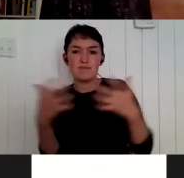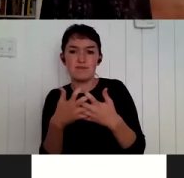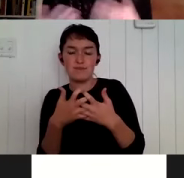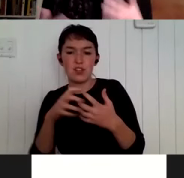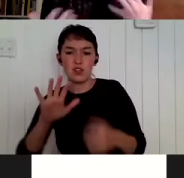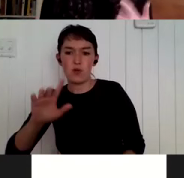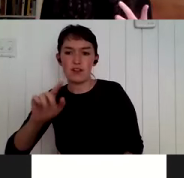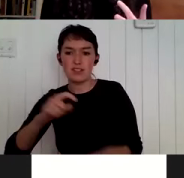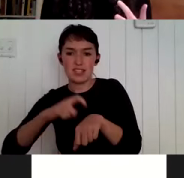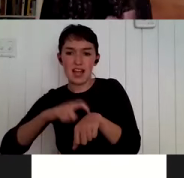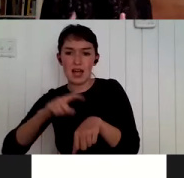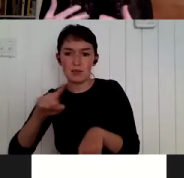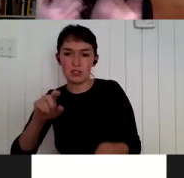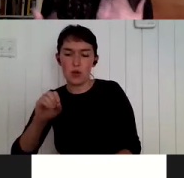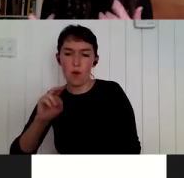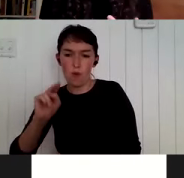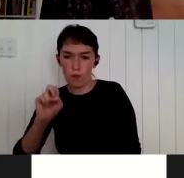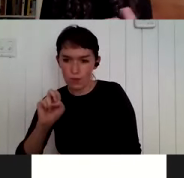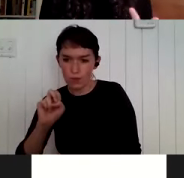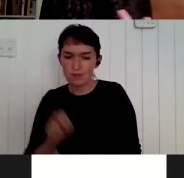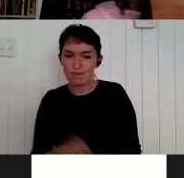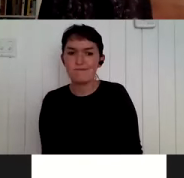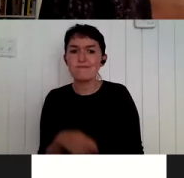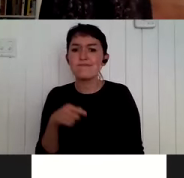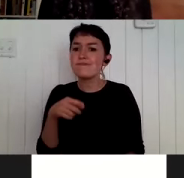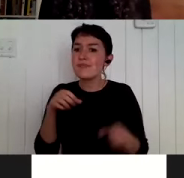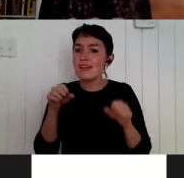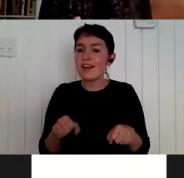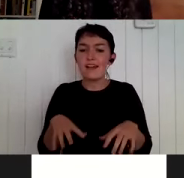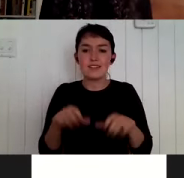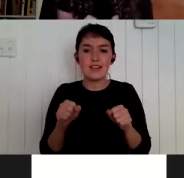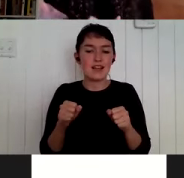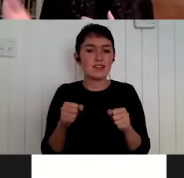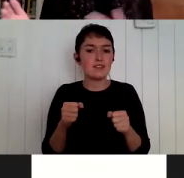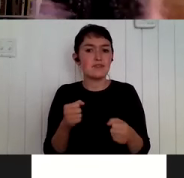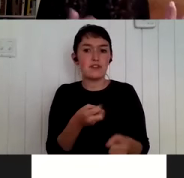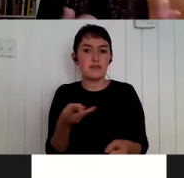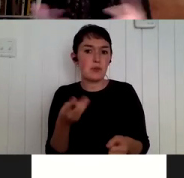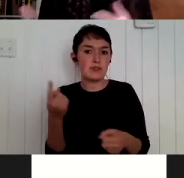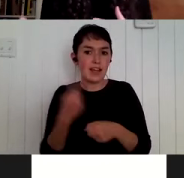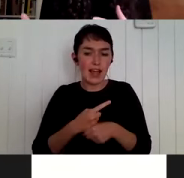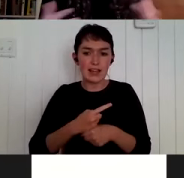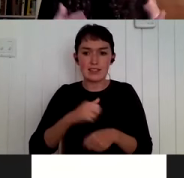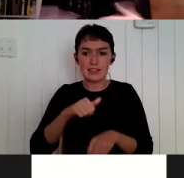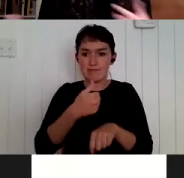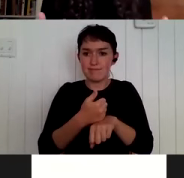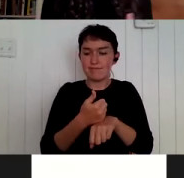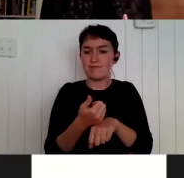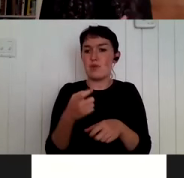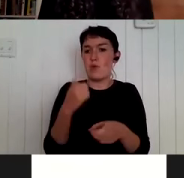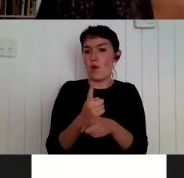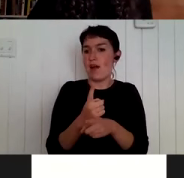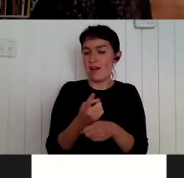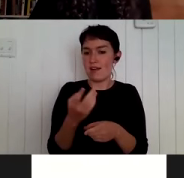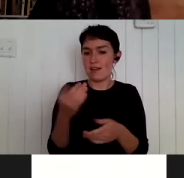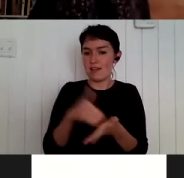days even, to actually reset. And one of the ways that the big ways it resets is the pattern of light and dark in your new time